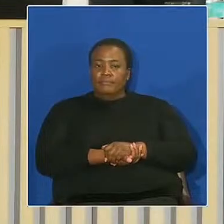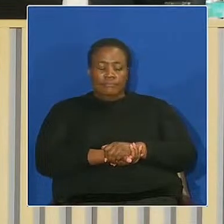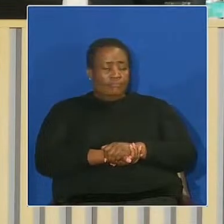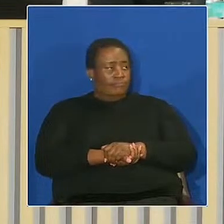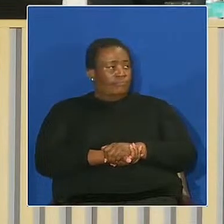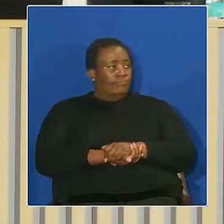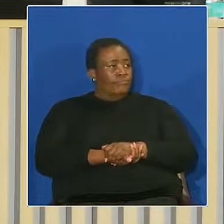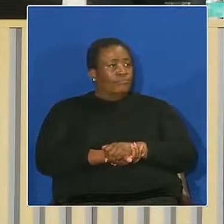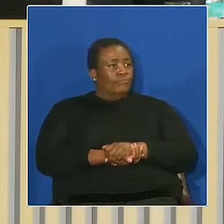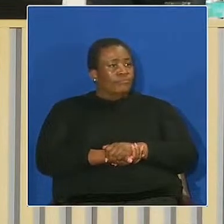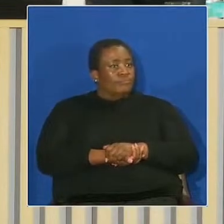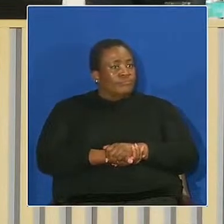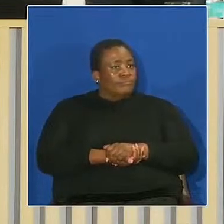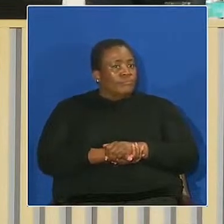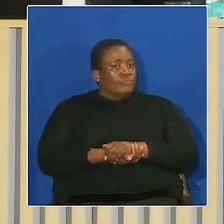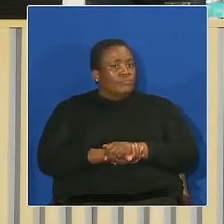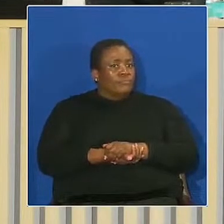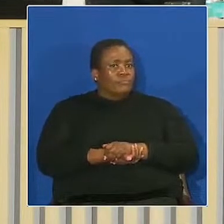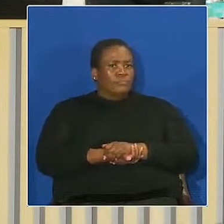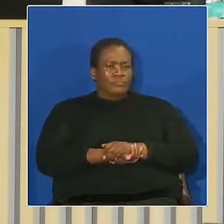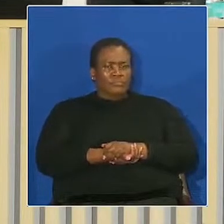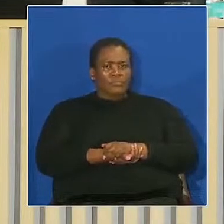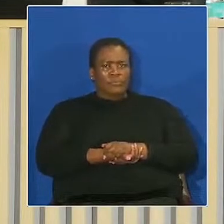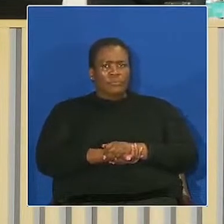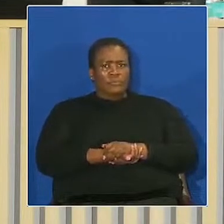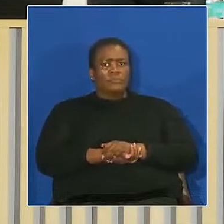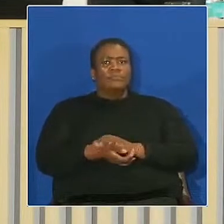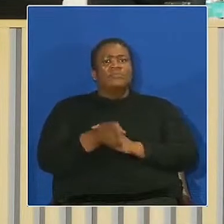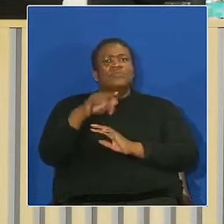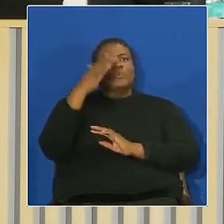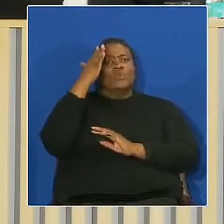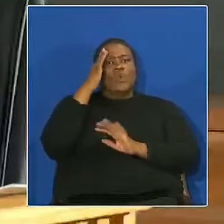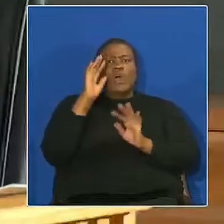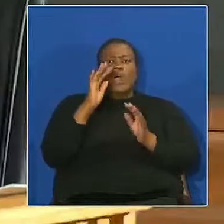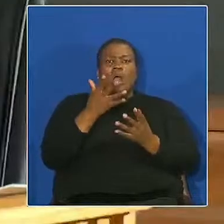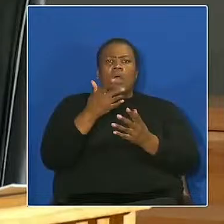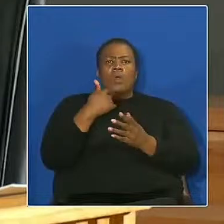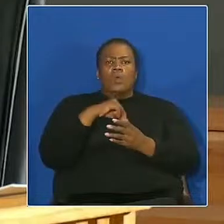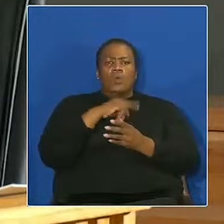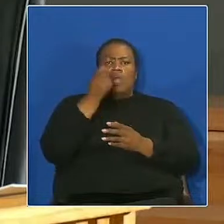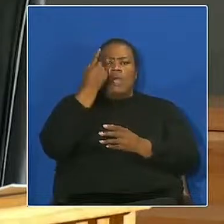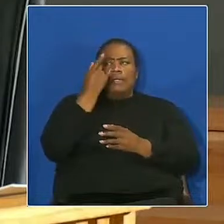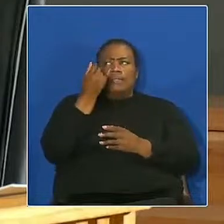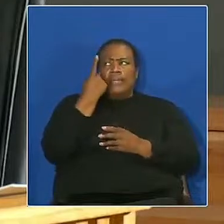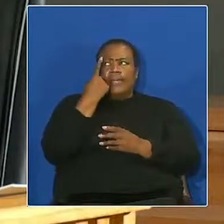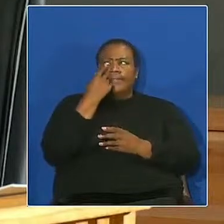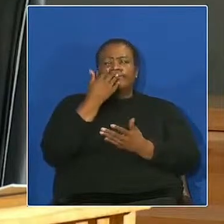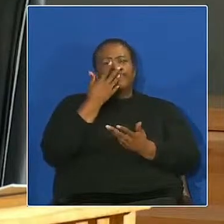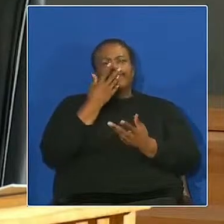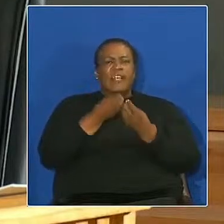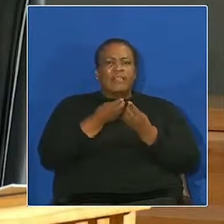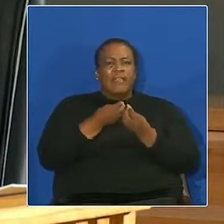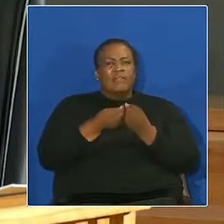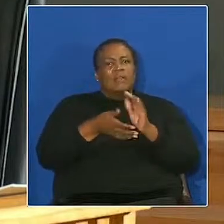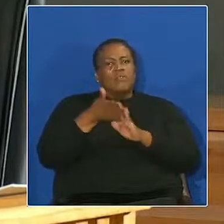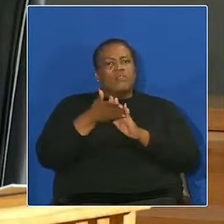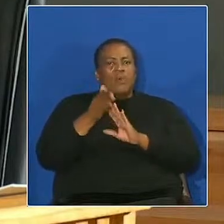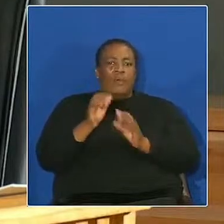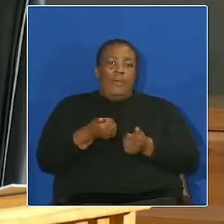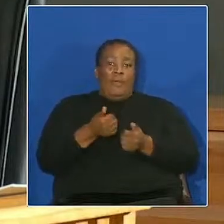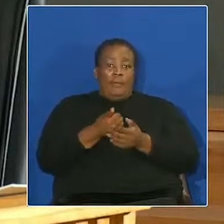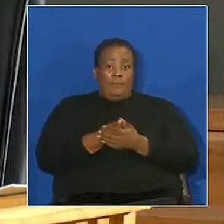And do you know how we to understand the sentence, besides things are going well against Khan?